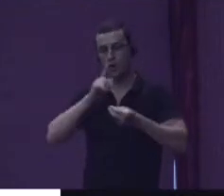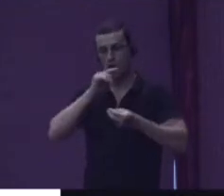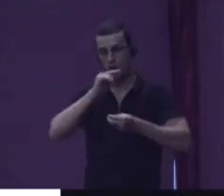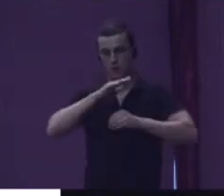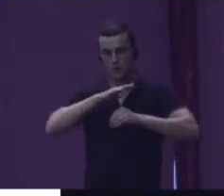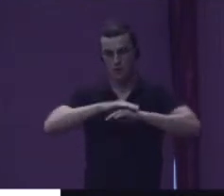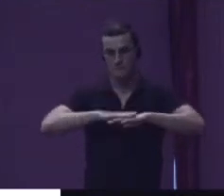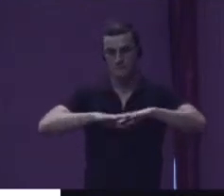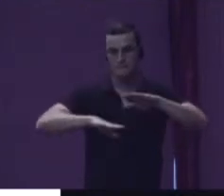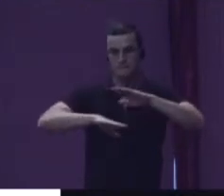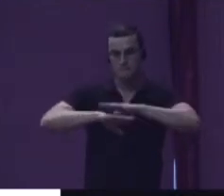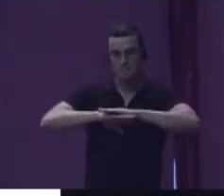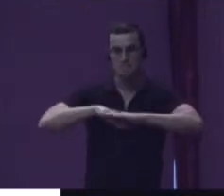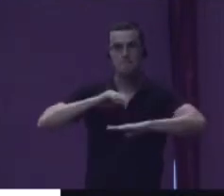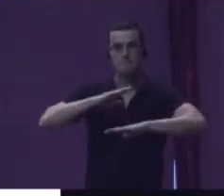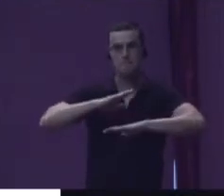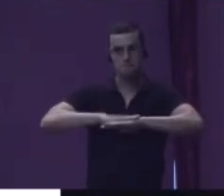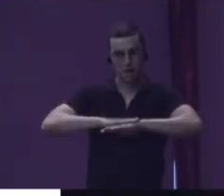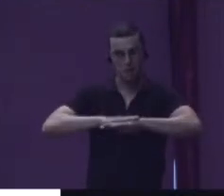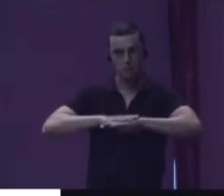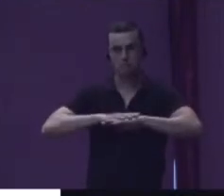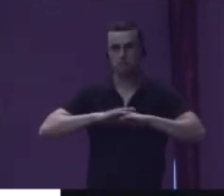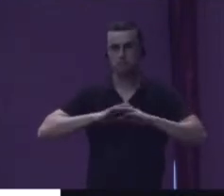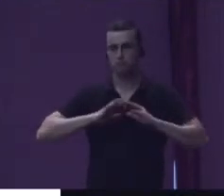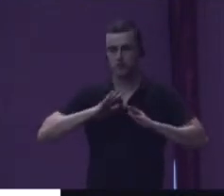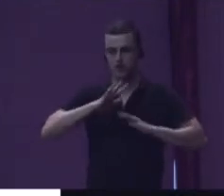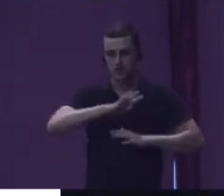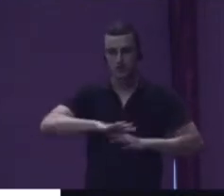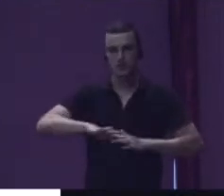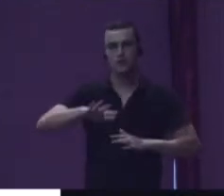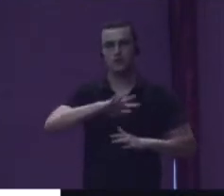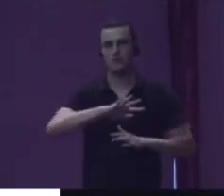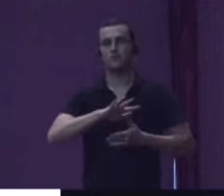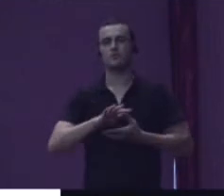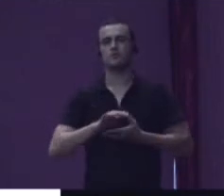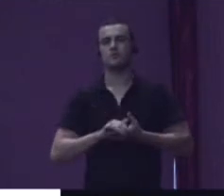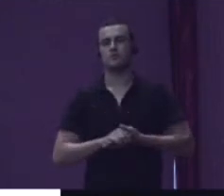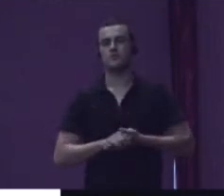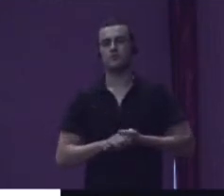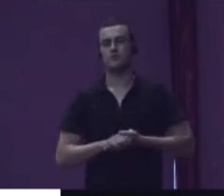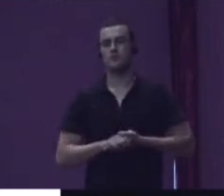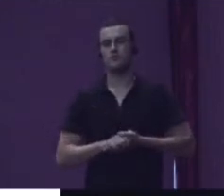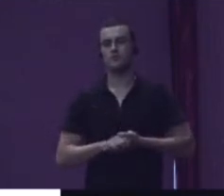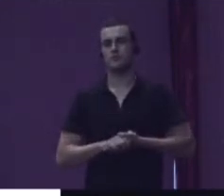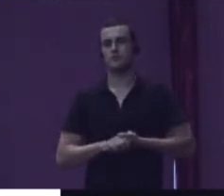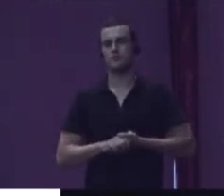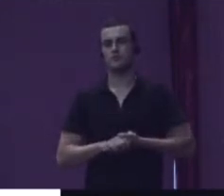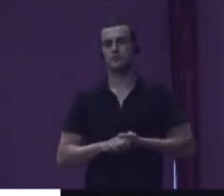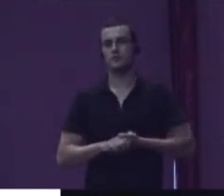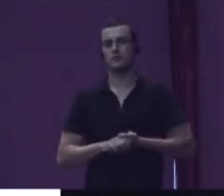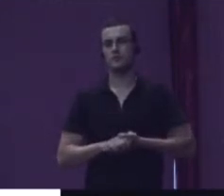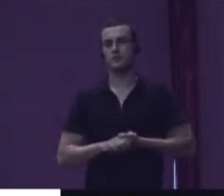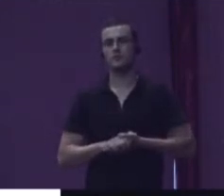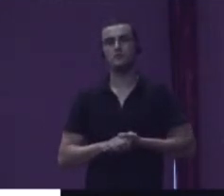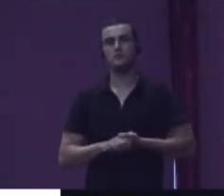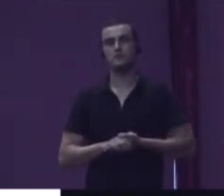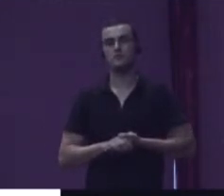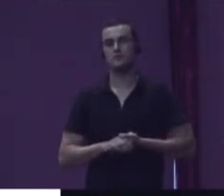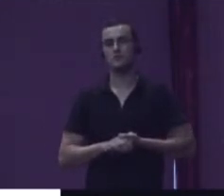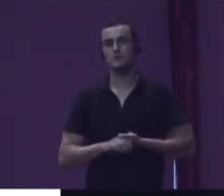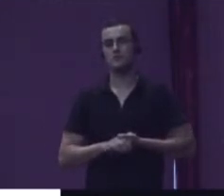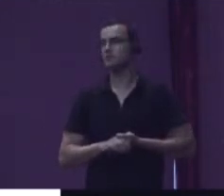And how to wash them with just a little amount of water, since water in many of the houses is